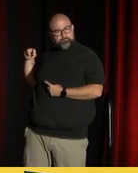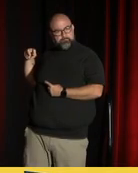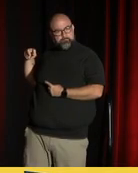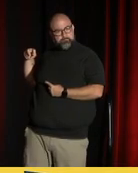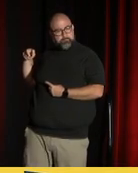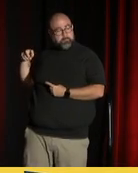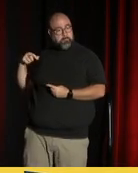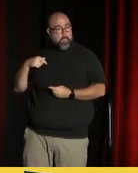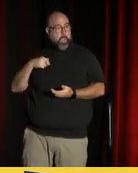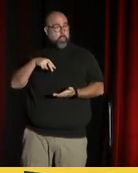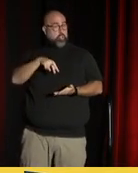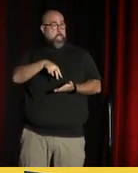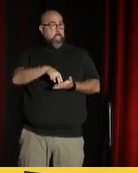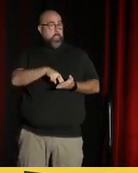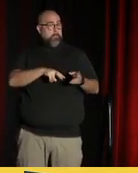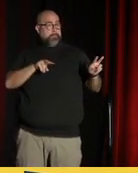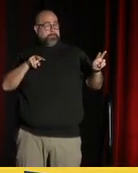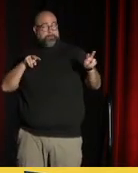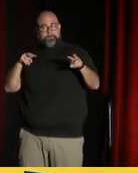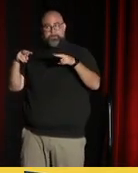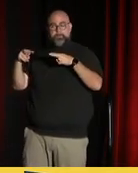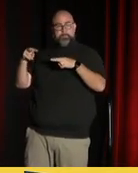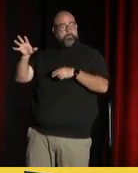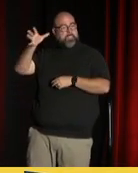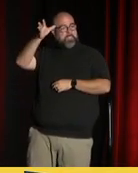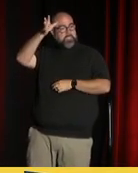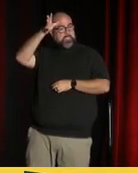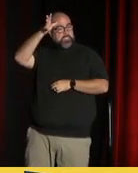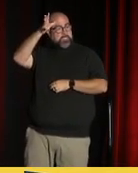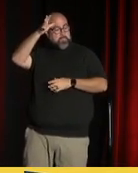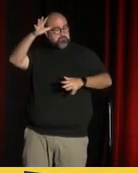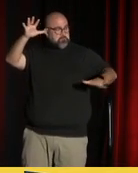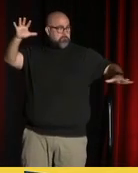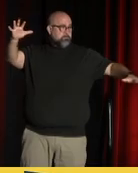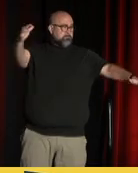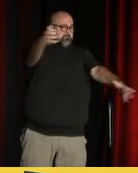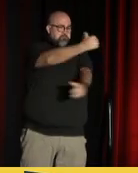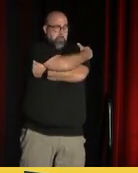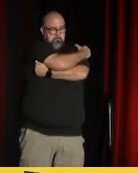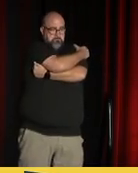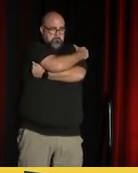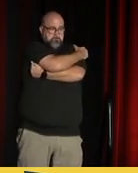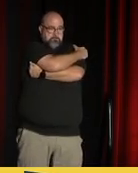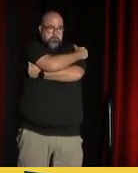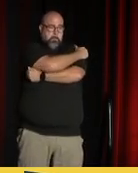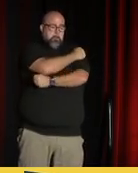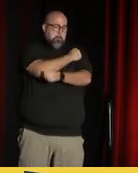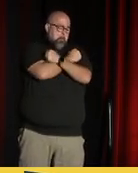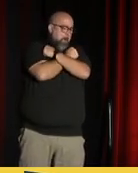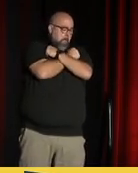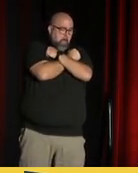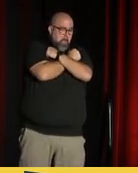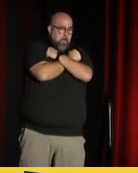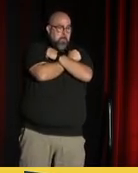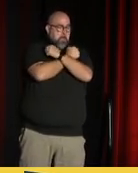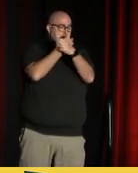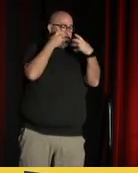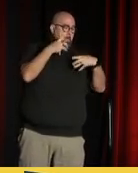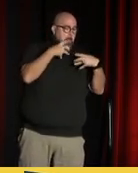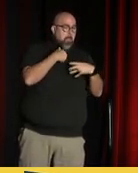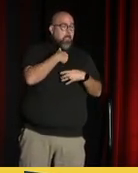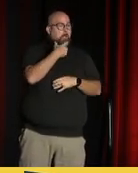And I stood up, and as I turned around, Thomas's dad just grabbed me, and he gave me an enormous hug. And he